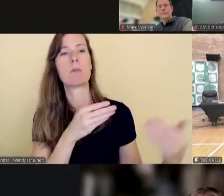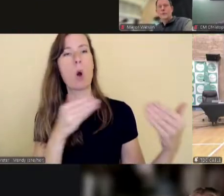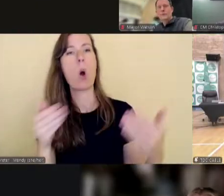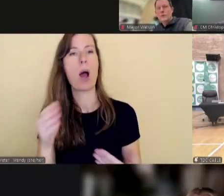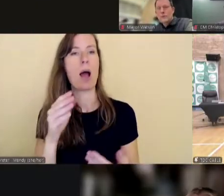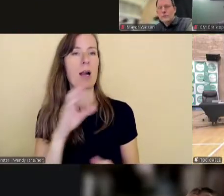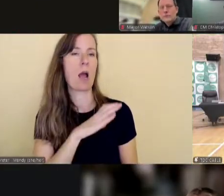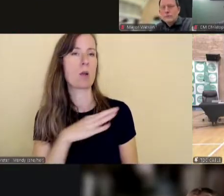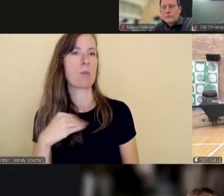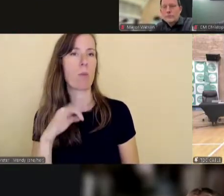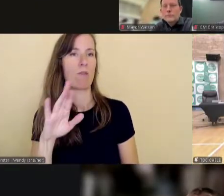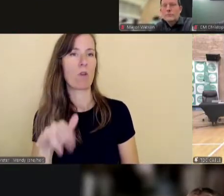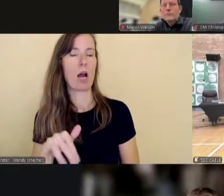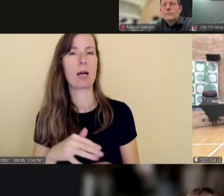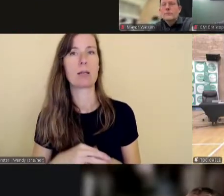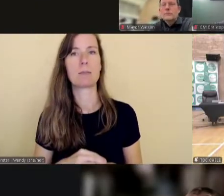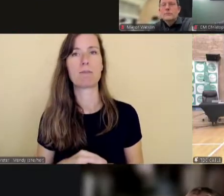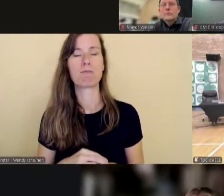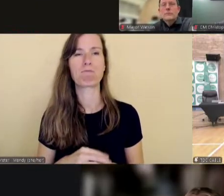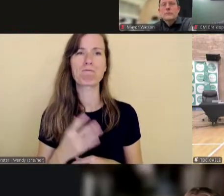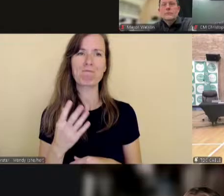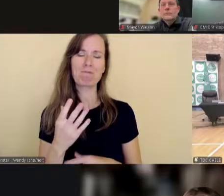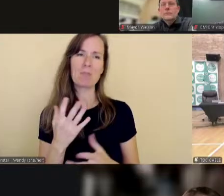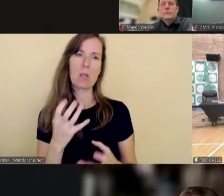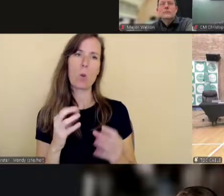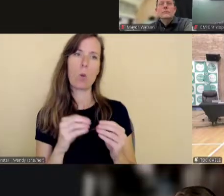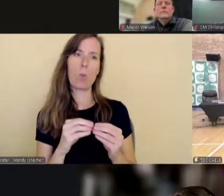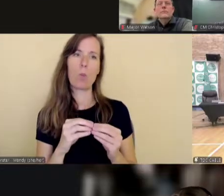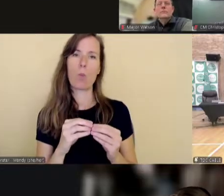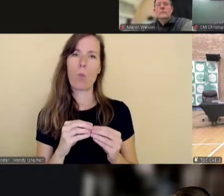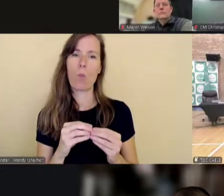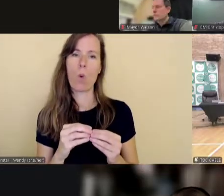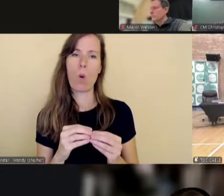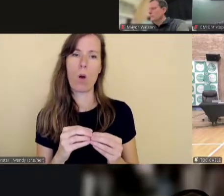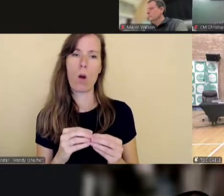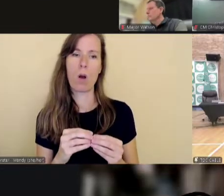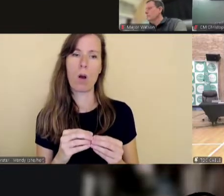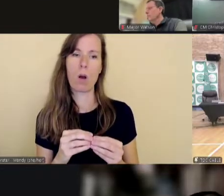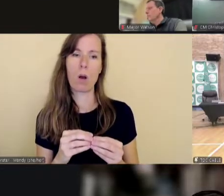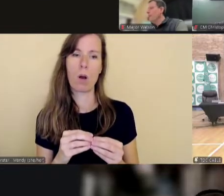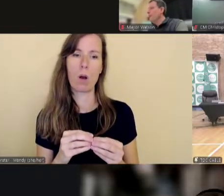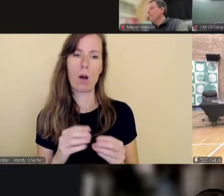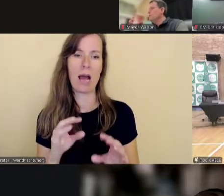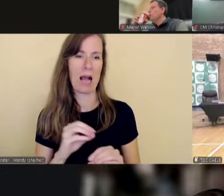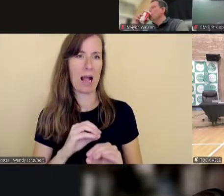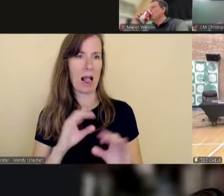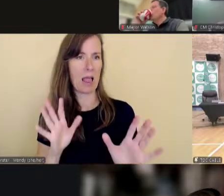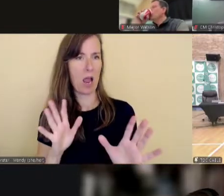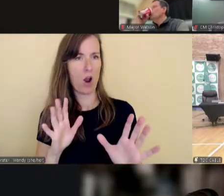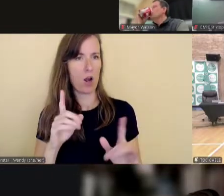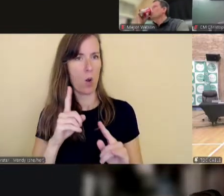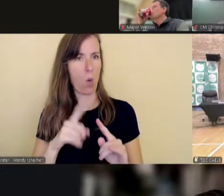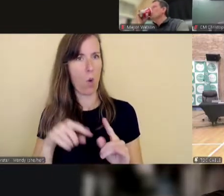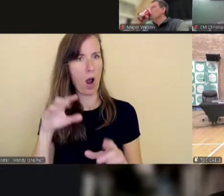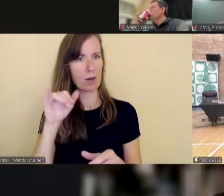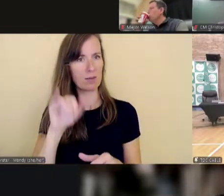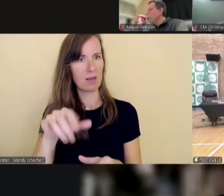little more clarity onto what that change was about?